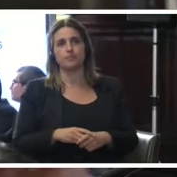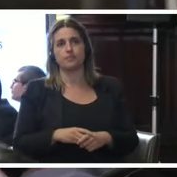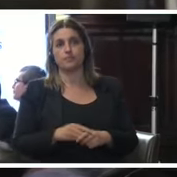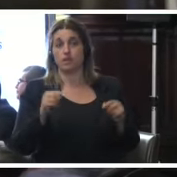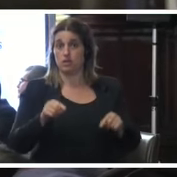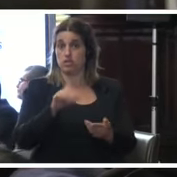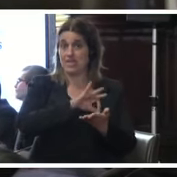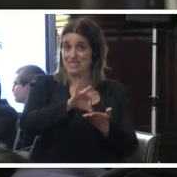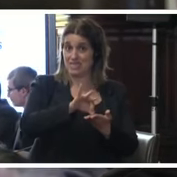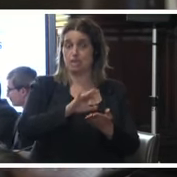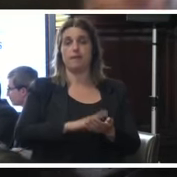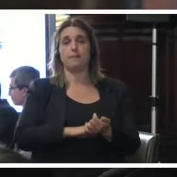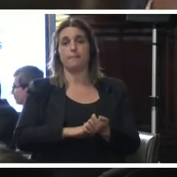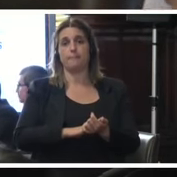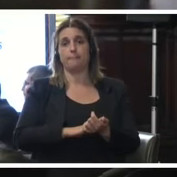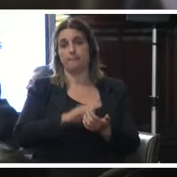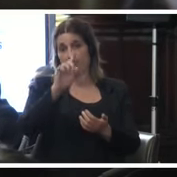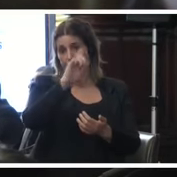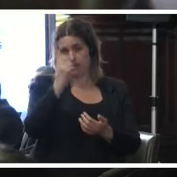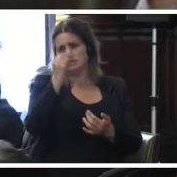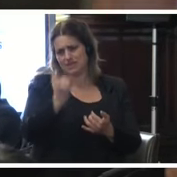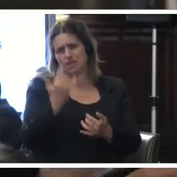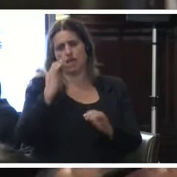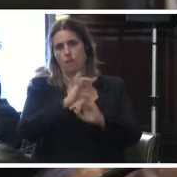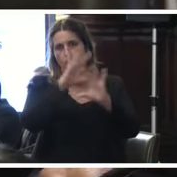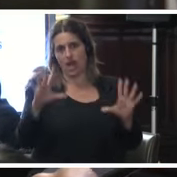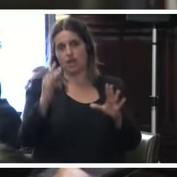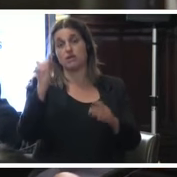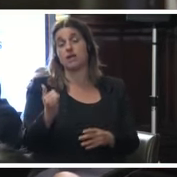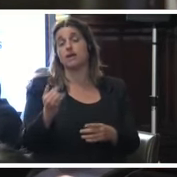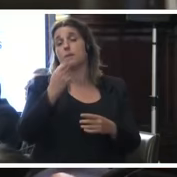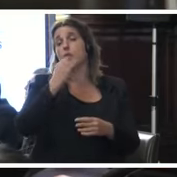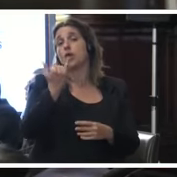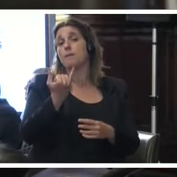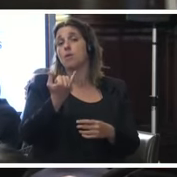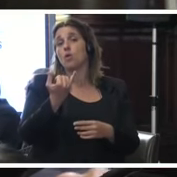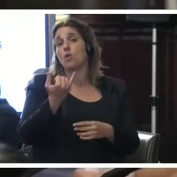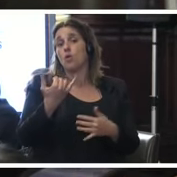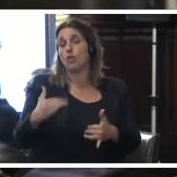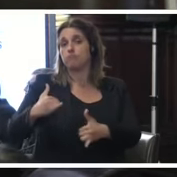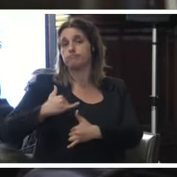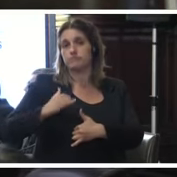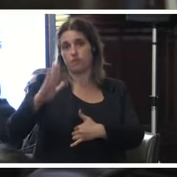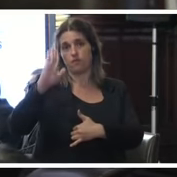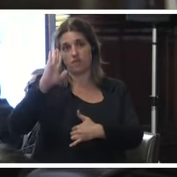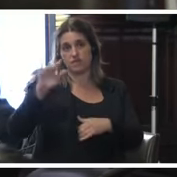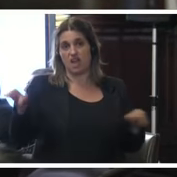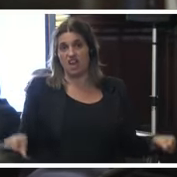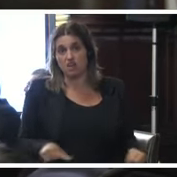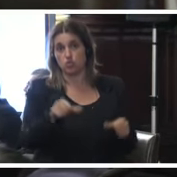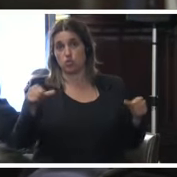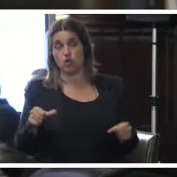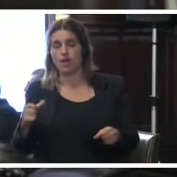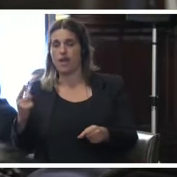to when offenses are committed by armed forces against civilian population, they must be tried in the